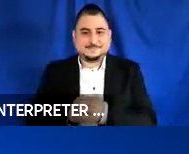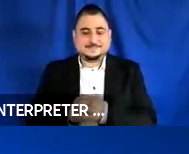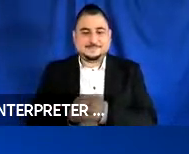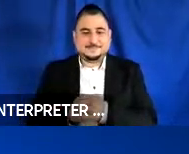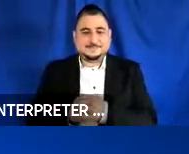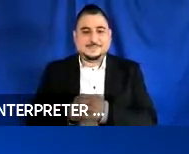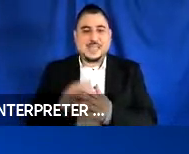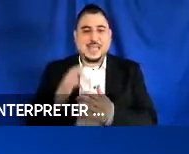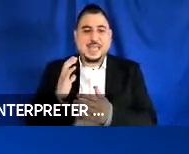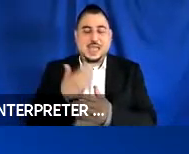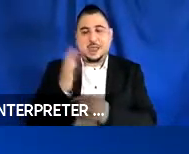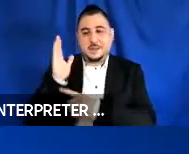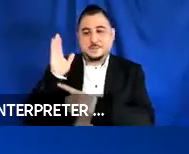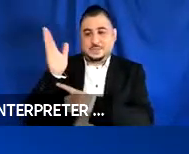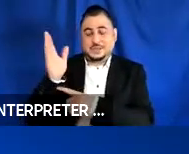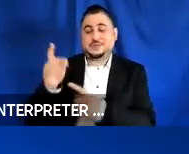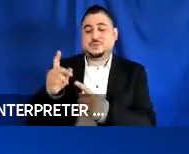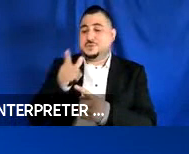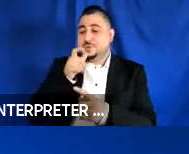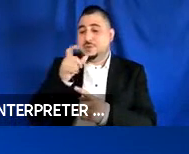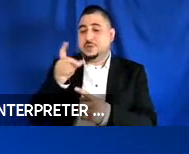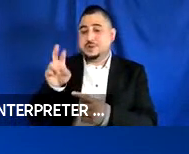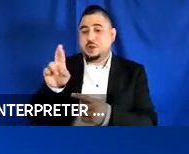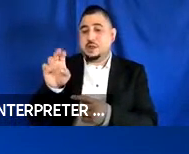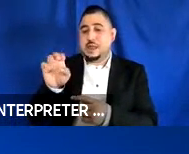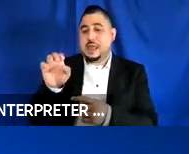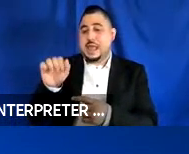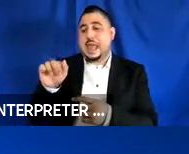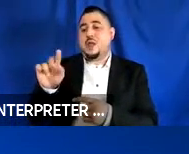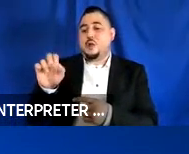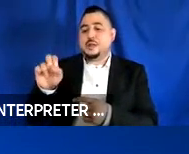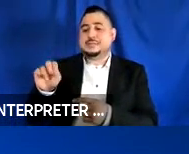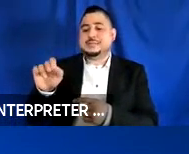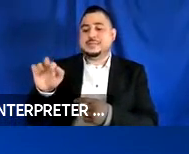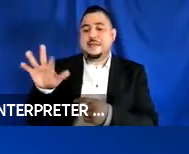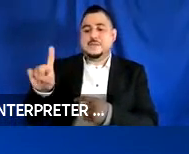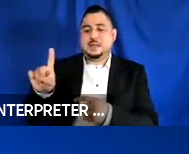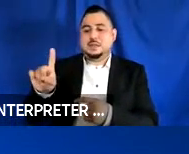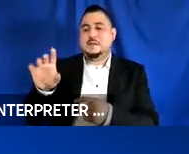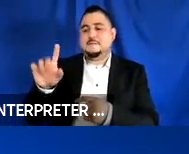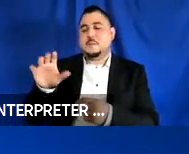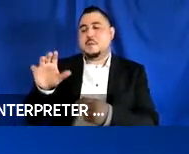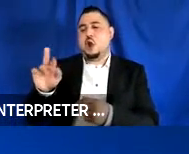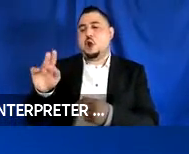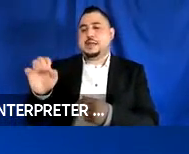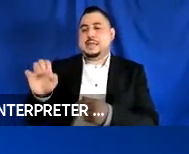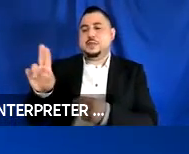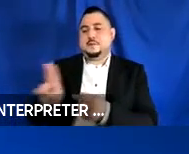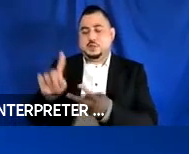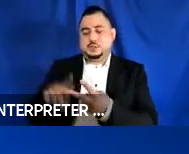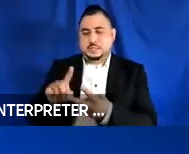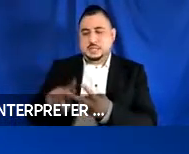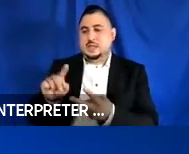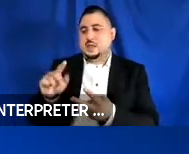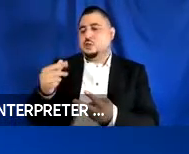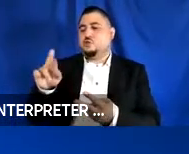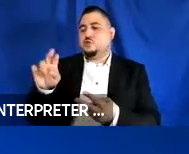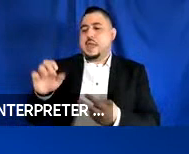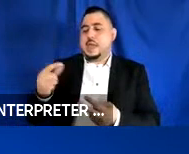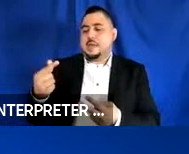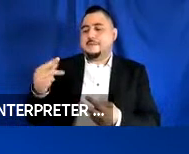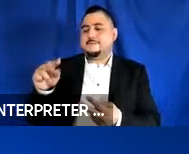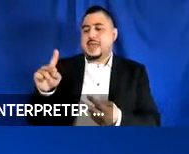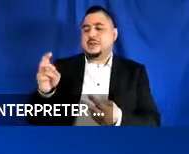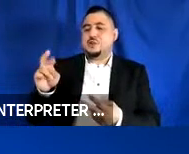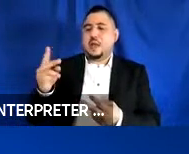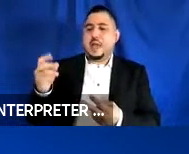Our presenters for that session will be Dr. Aaron Steinfeld from Carnegie Mellon University, Dr. Greg Vanderheiden from the